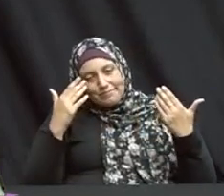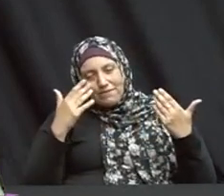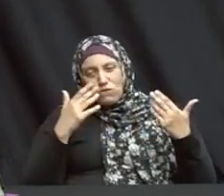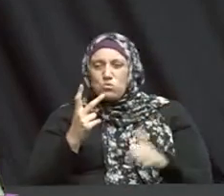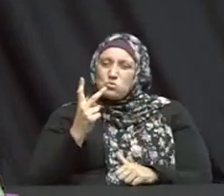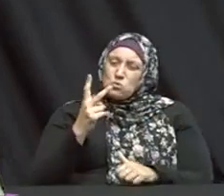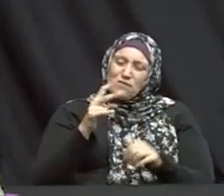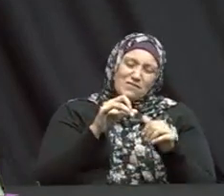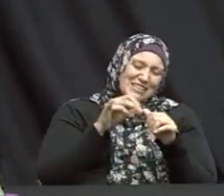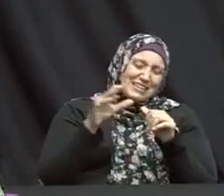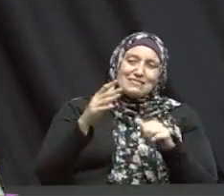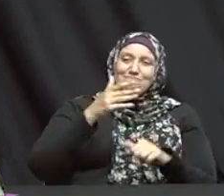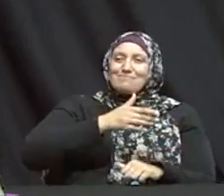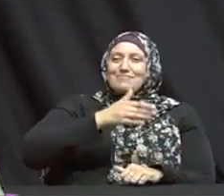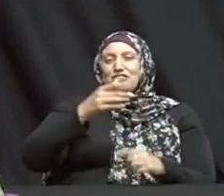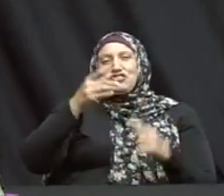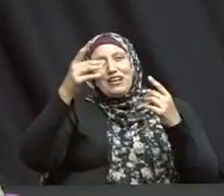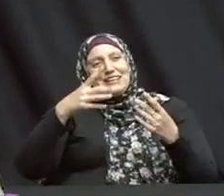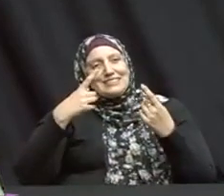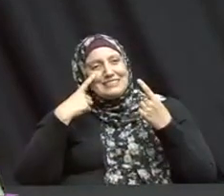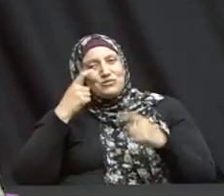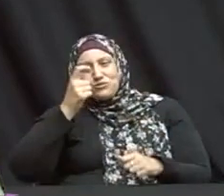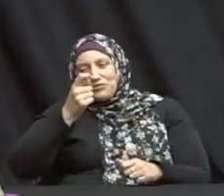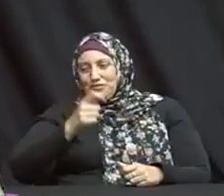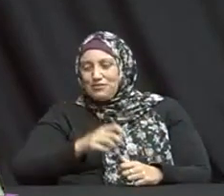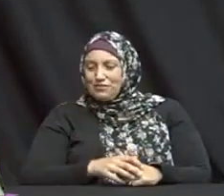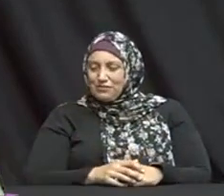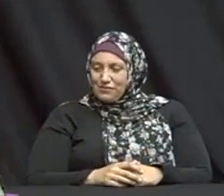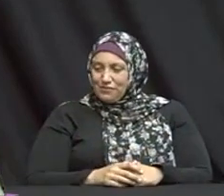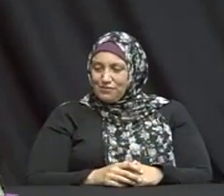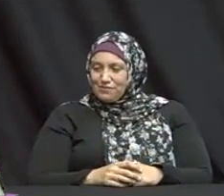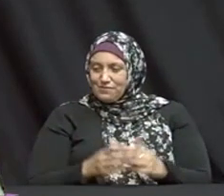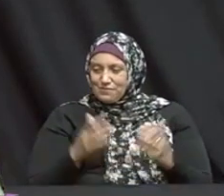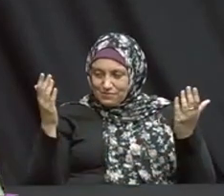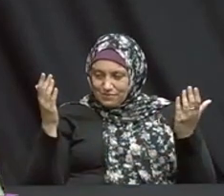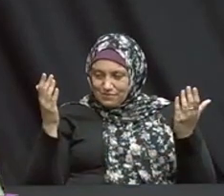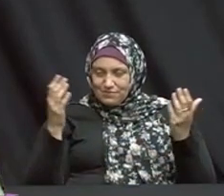will see you again soon. Inshallah. Assalamu alaikum.